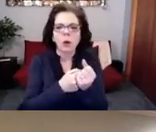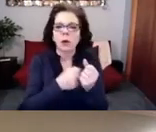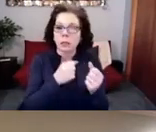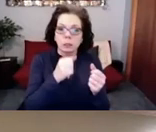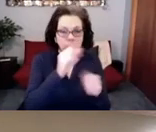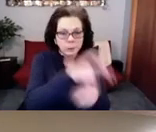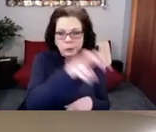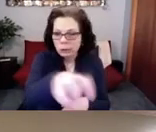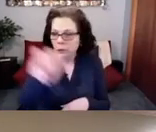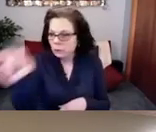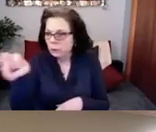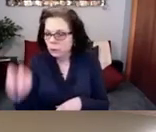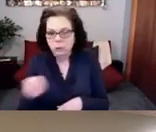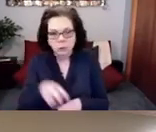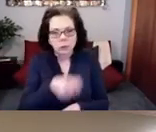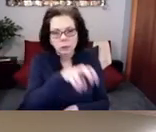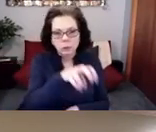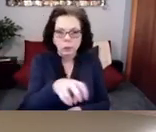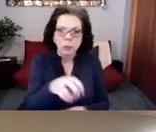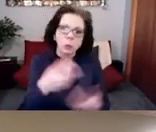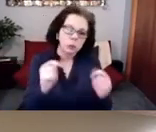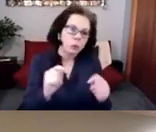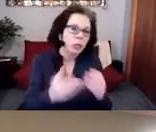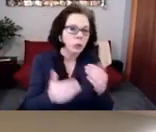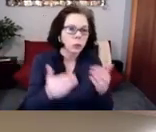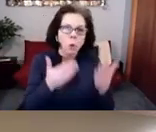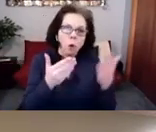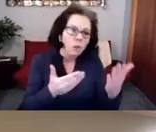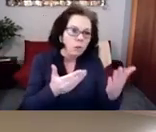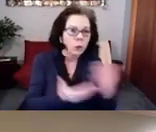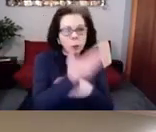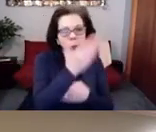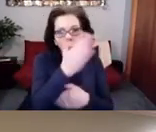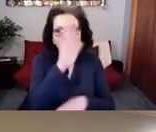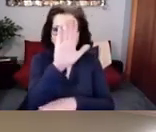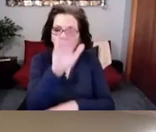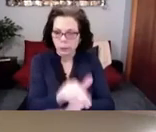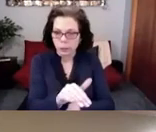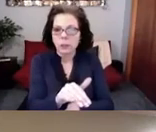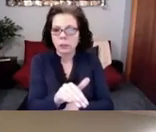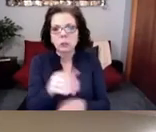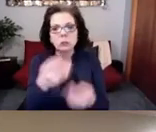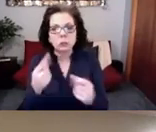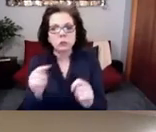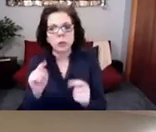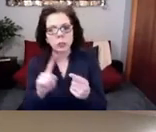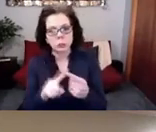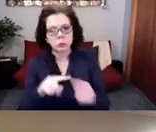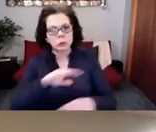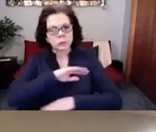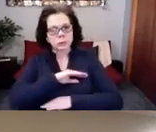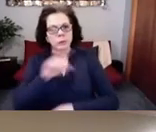various times. We try to offer morning slots, afternoon slots, and late afternoon slots to try to meet the needs of